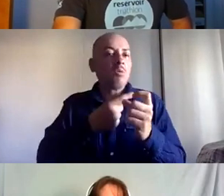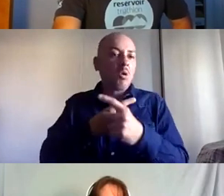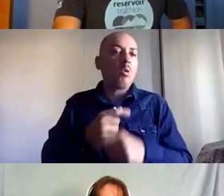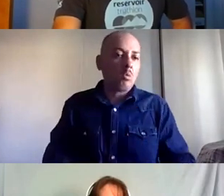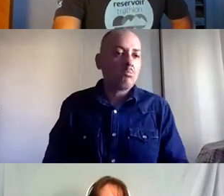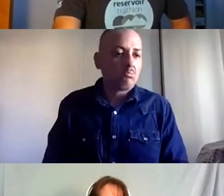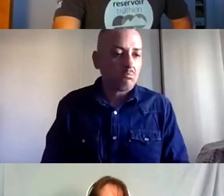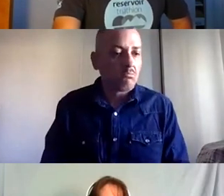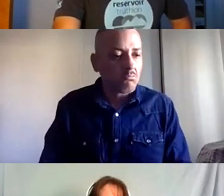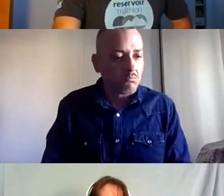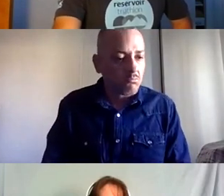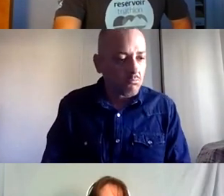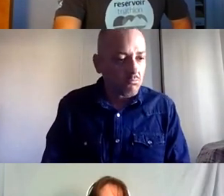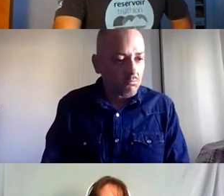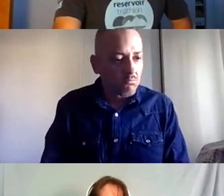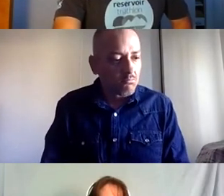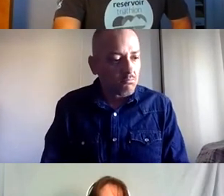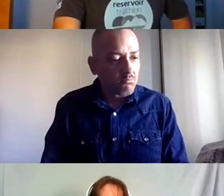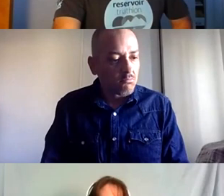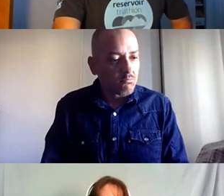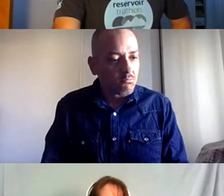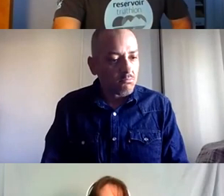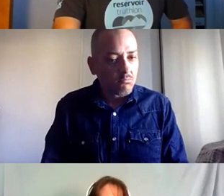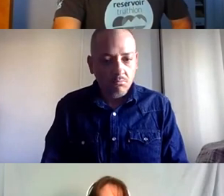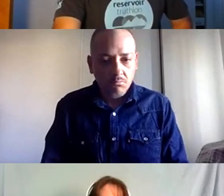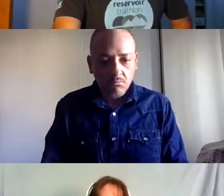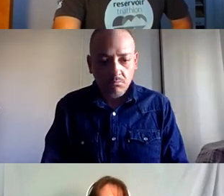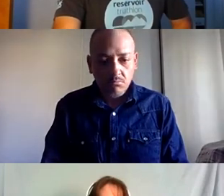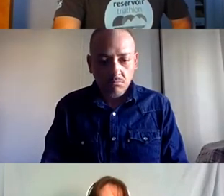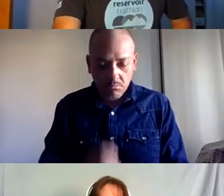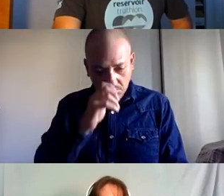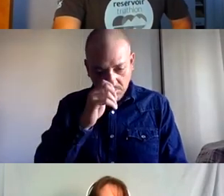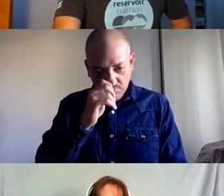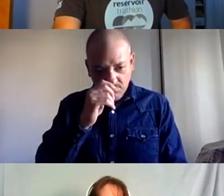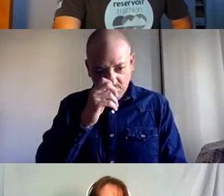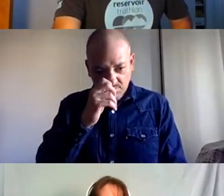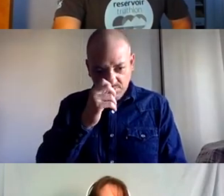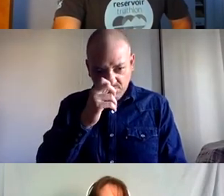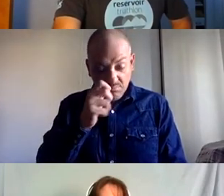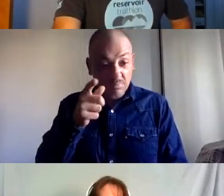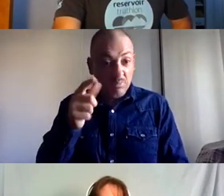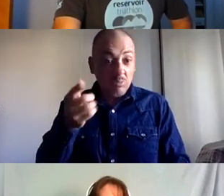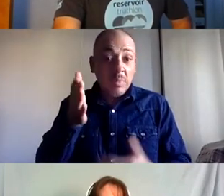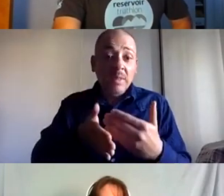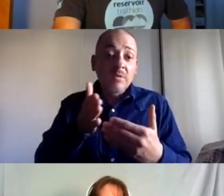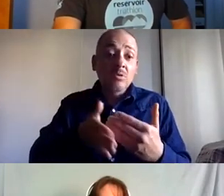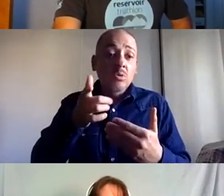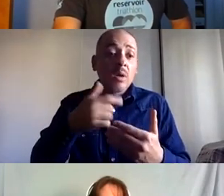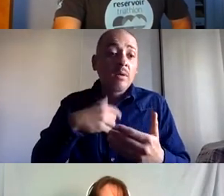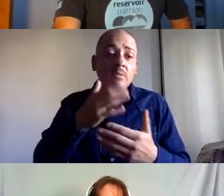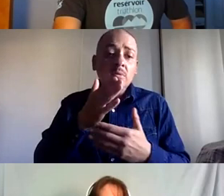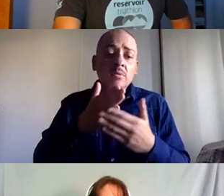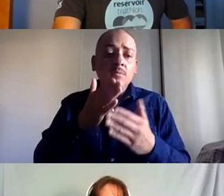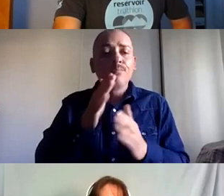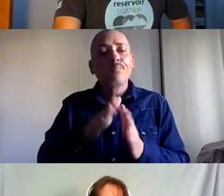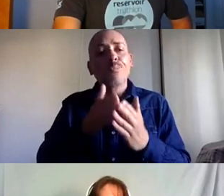that's what these portions do. And then here, just to finish it off, you have some